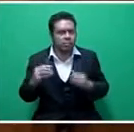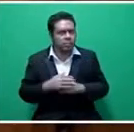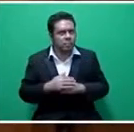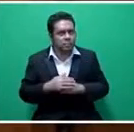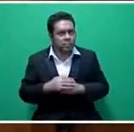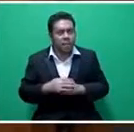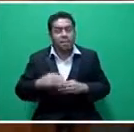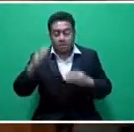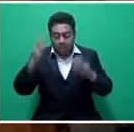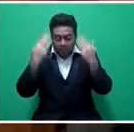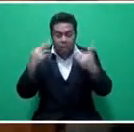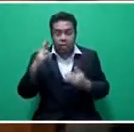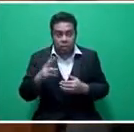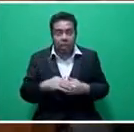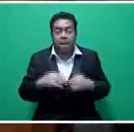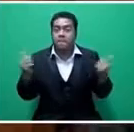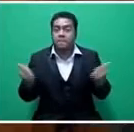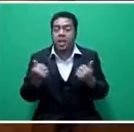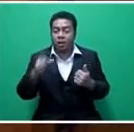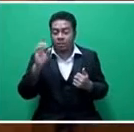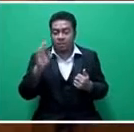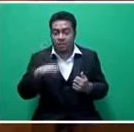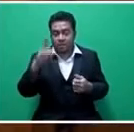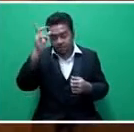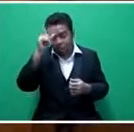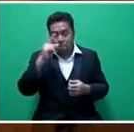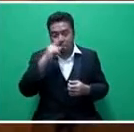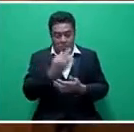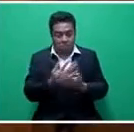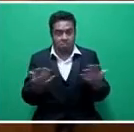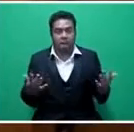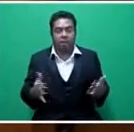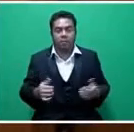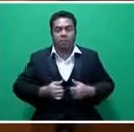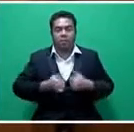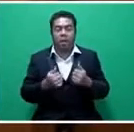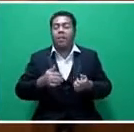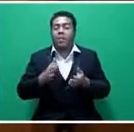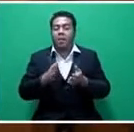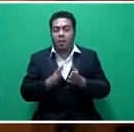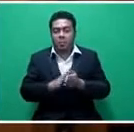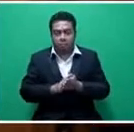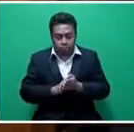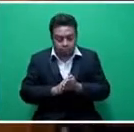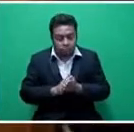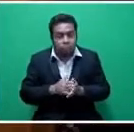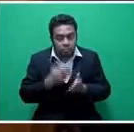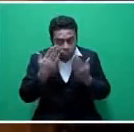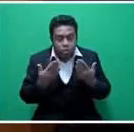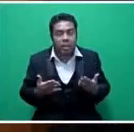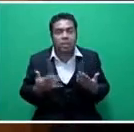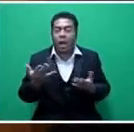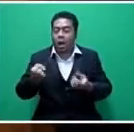Mr. Speaker, sir, many of these Fijians recognize the enormous task at hand, and they appreciate our never-ending efforts to keep our children